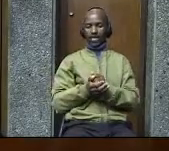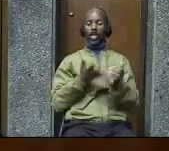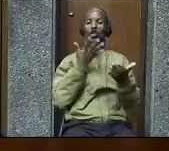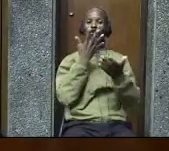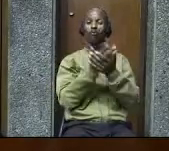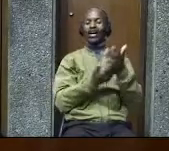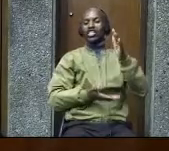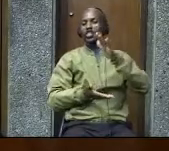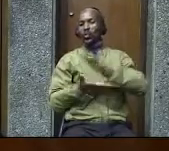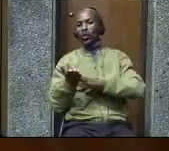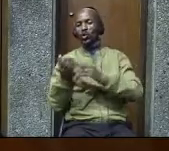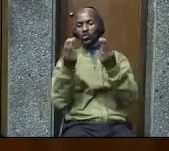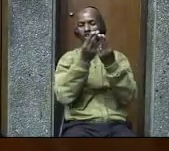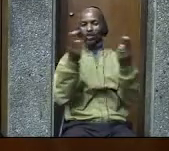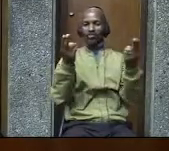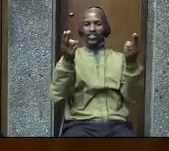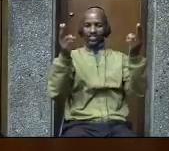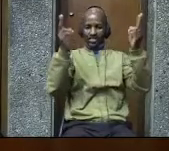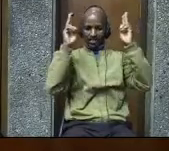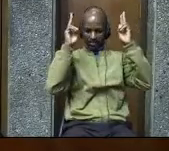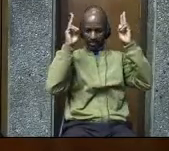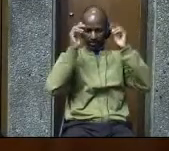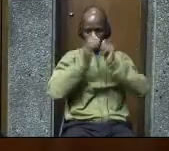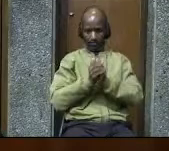to go to the university.